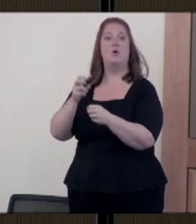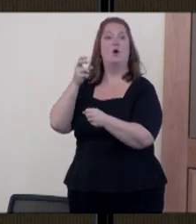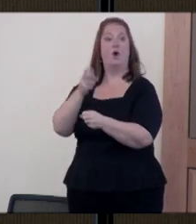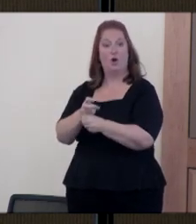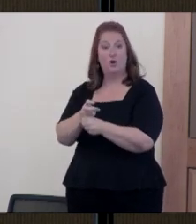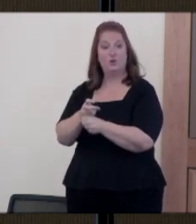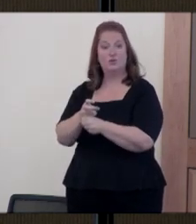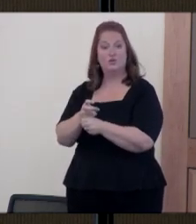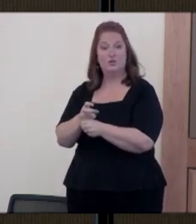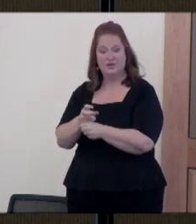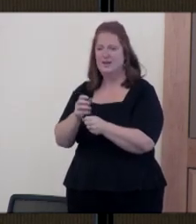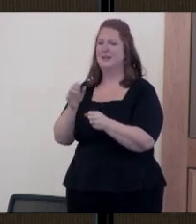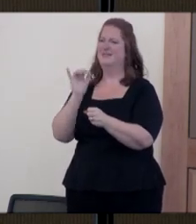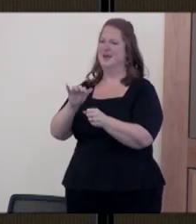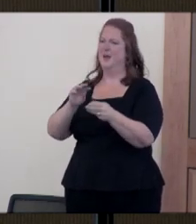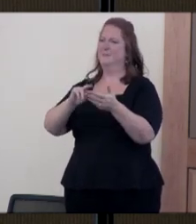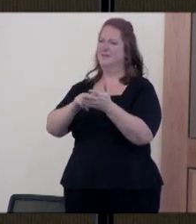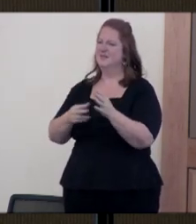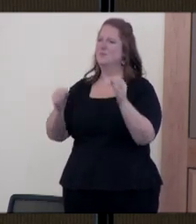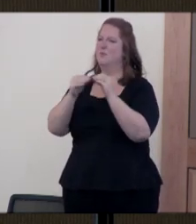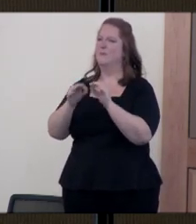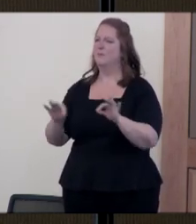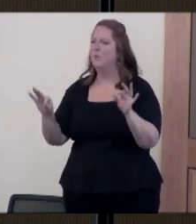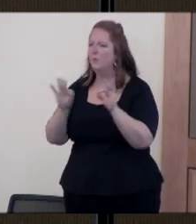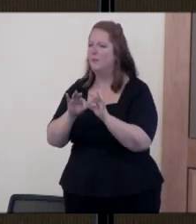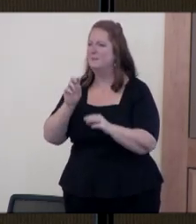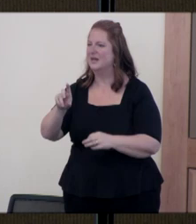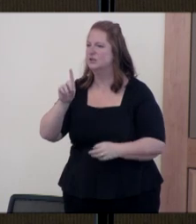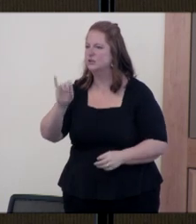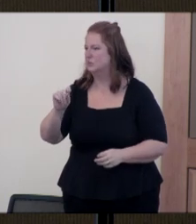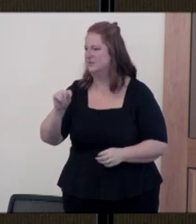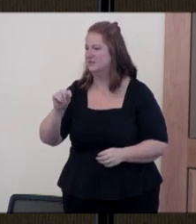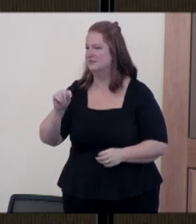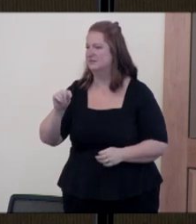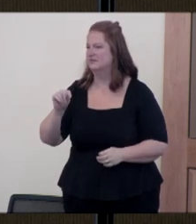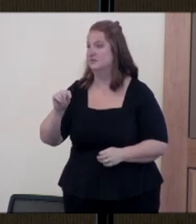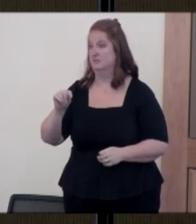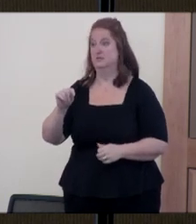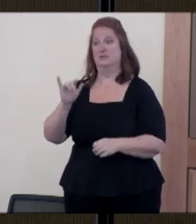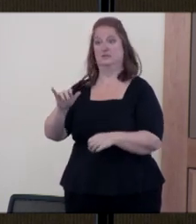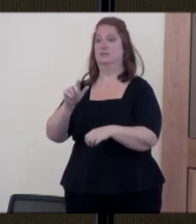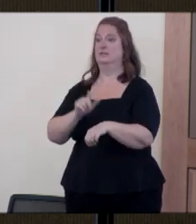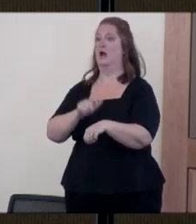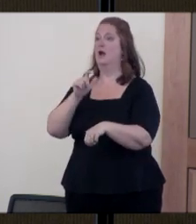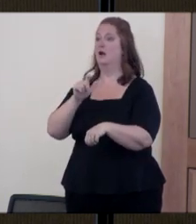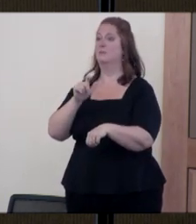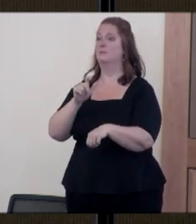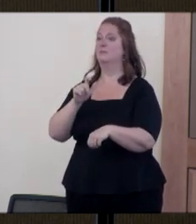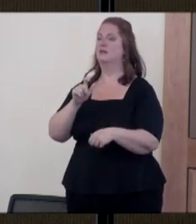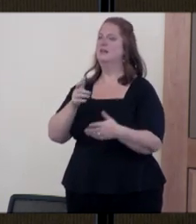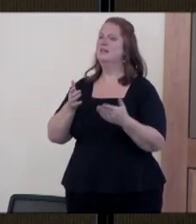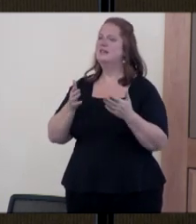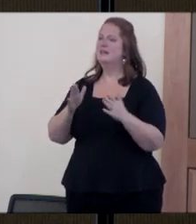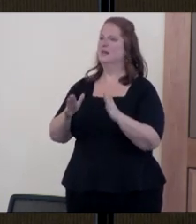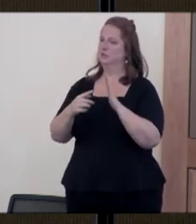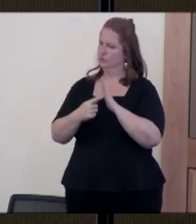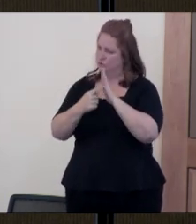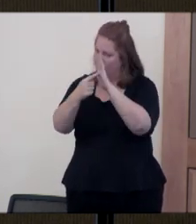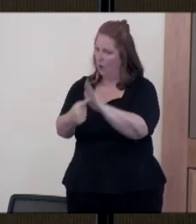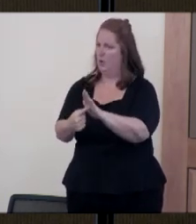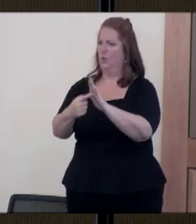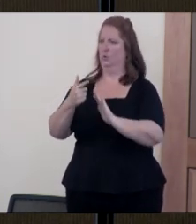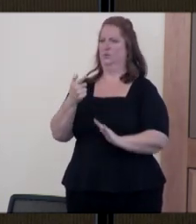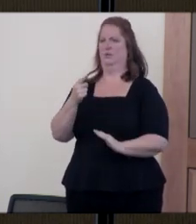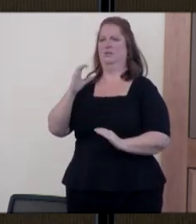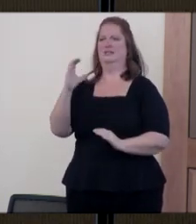it matters, and the more we've got to do it. And it's time to do it. Let's model this 21st century